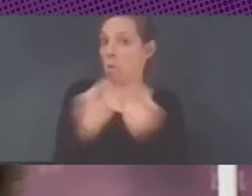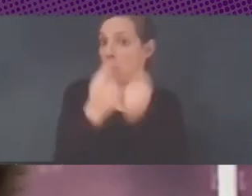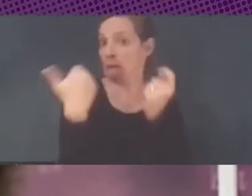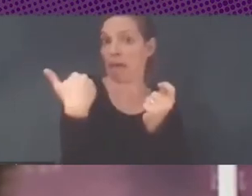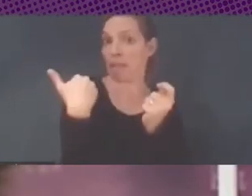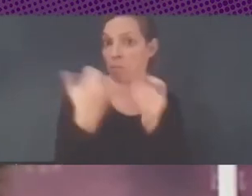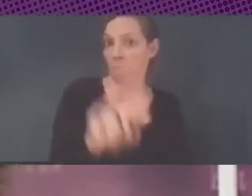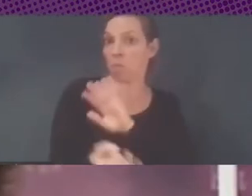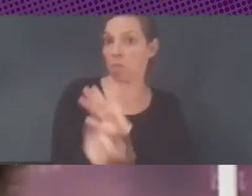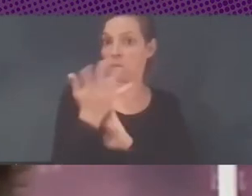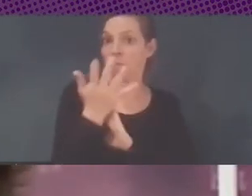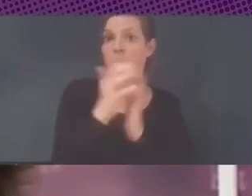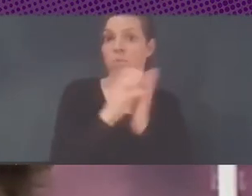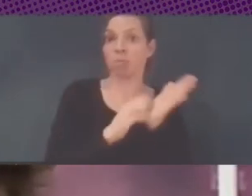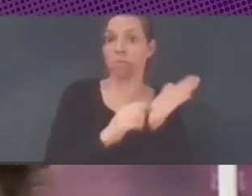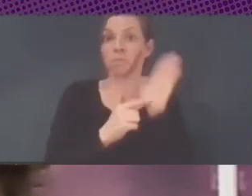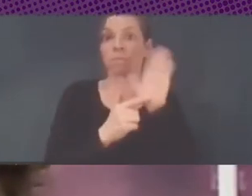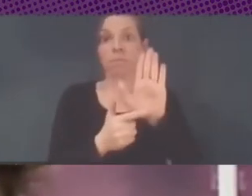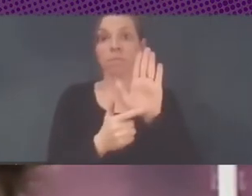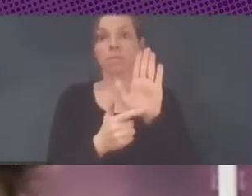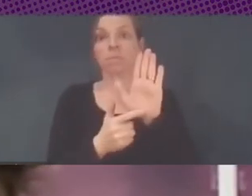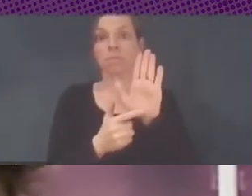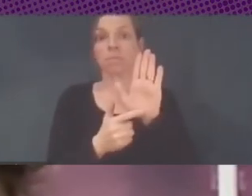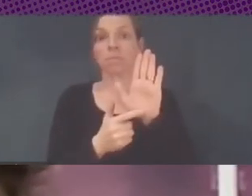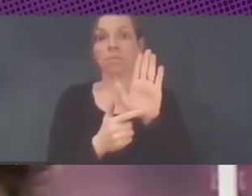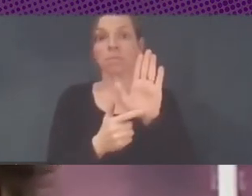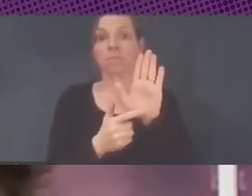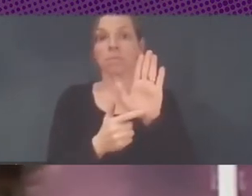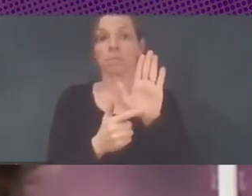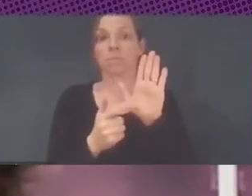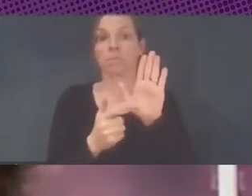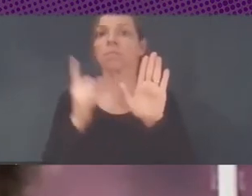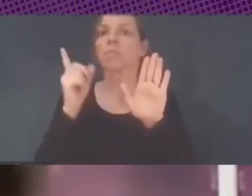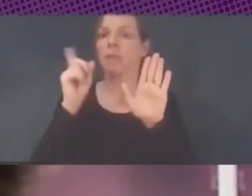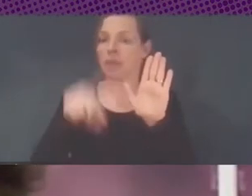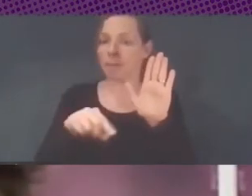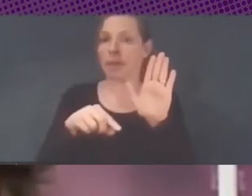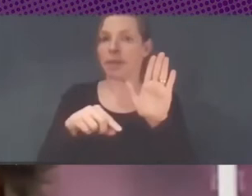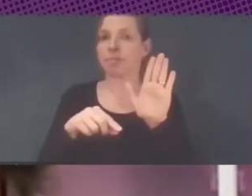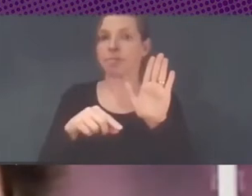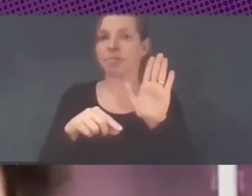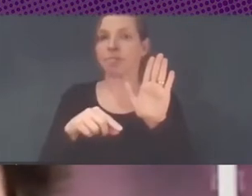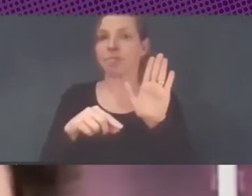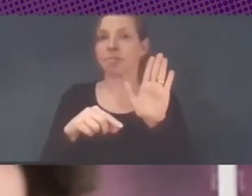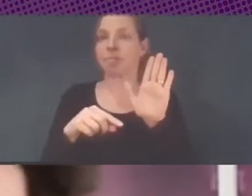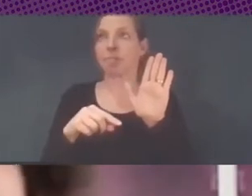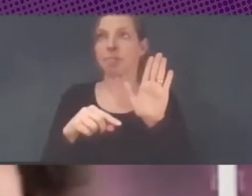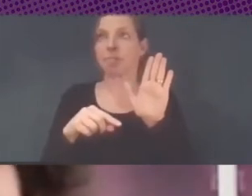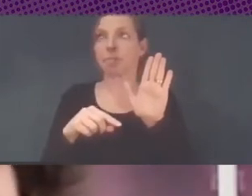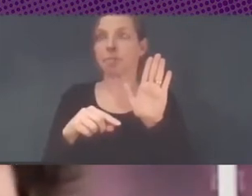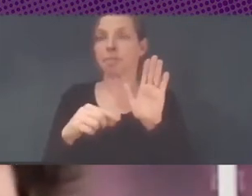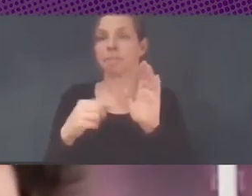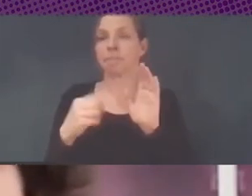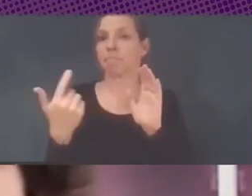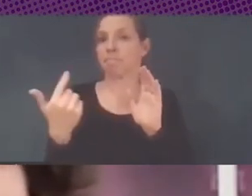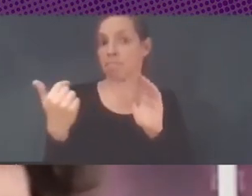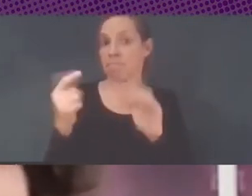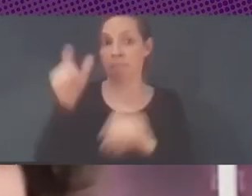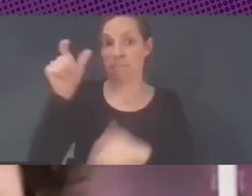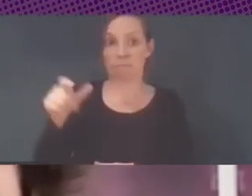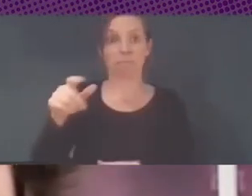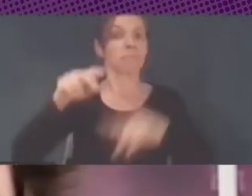and she did a very interesting she did a very interesting research about the role of